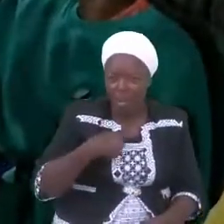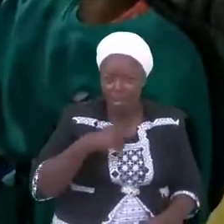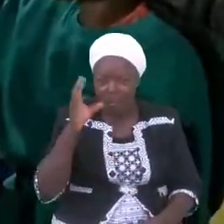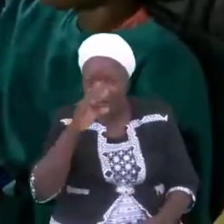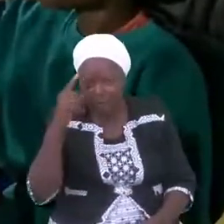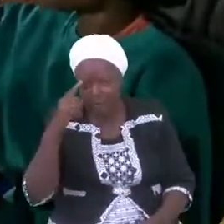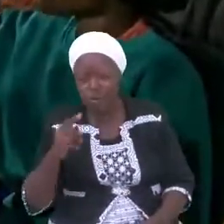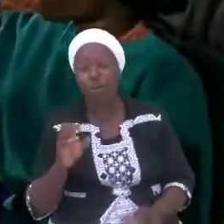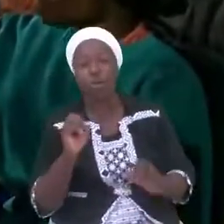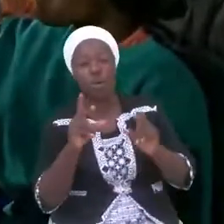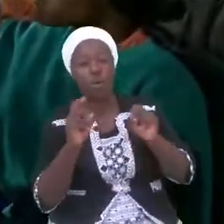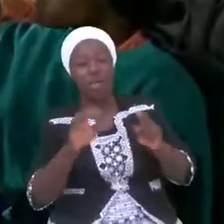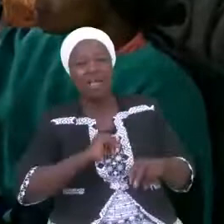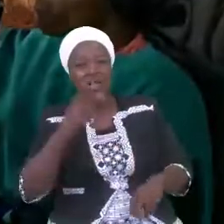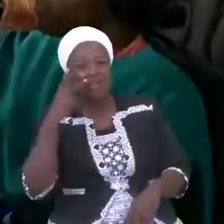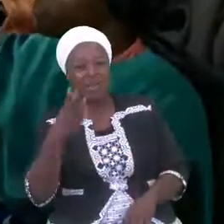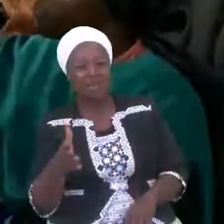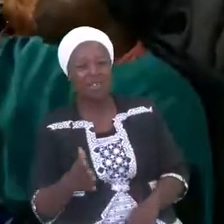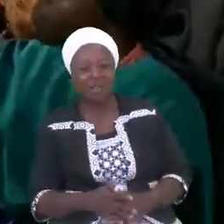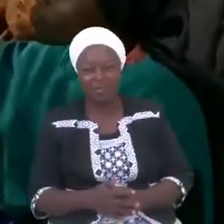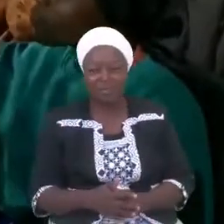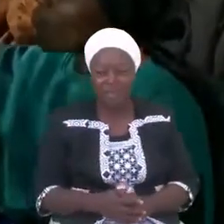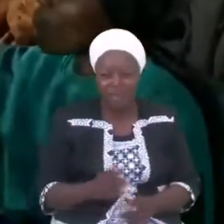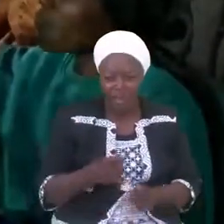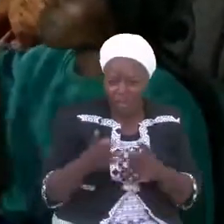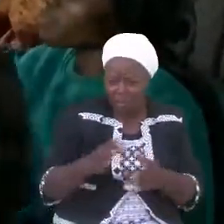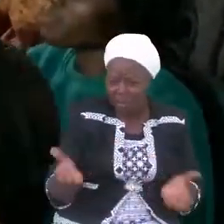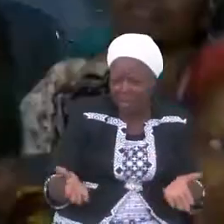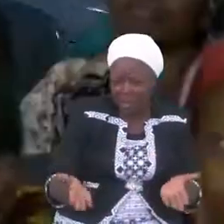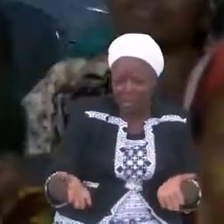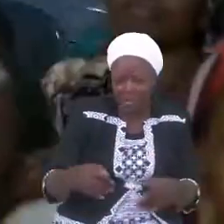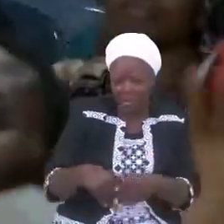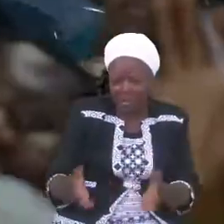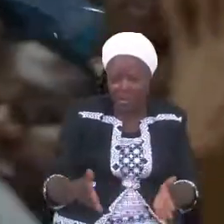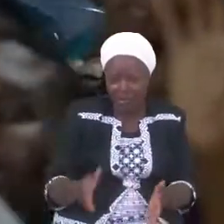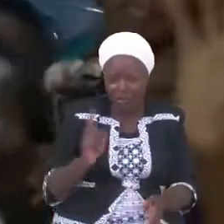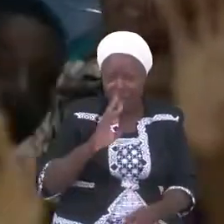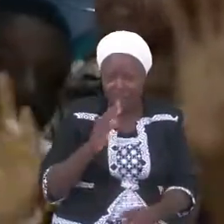Okay, I see you there. Hi, but in my front, where are you? Are you there?